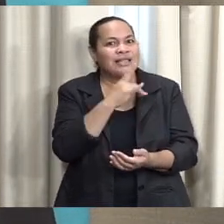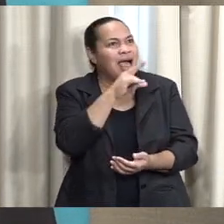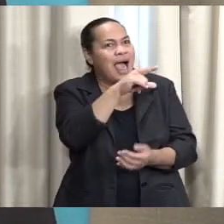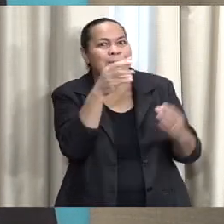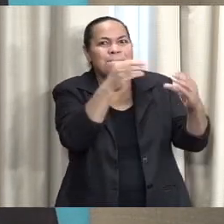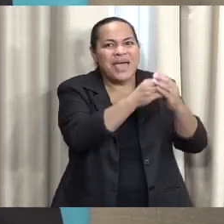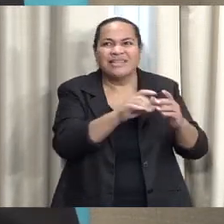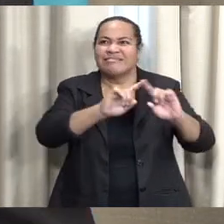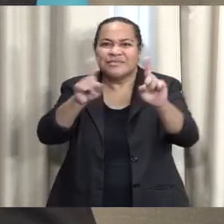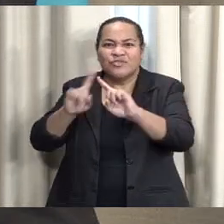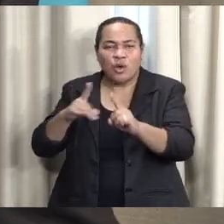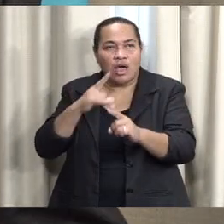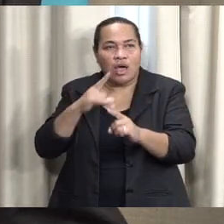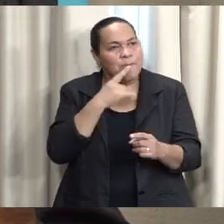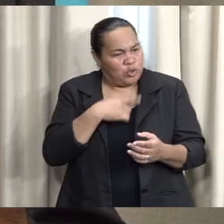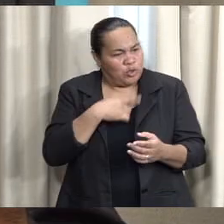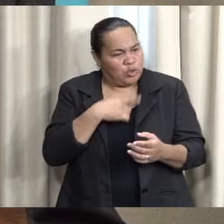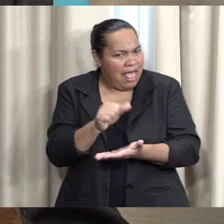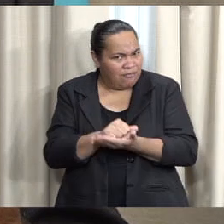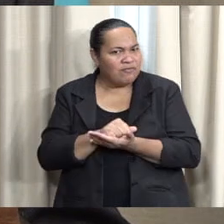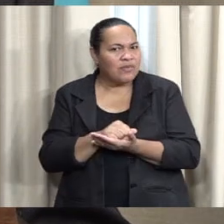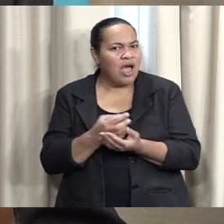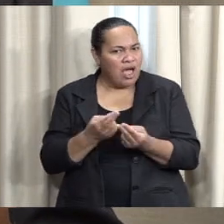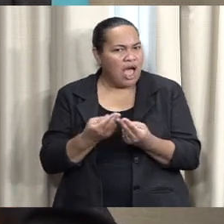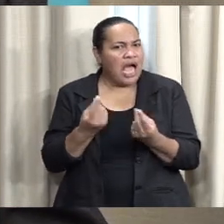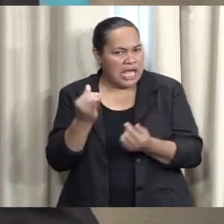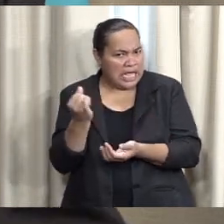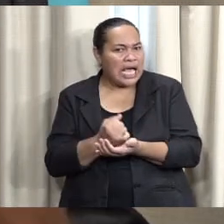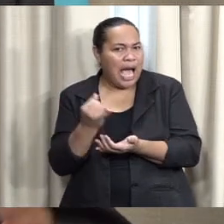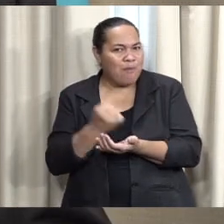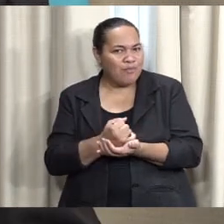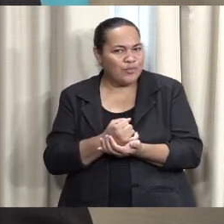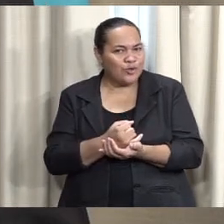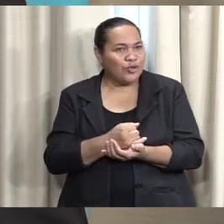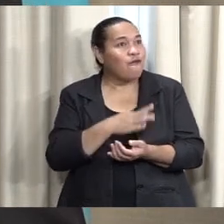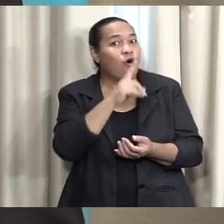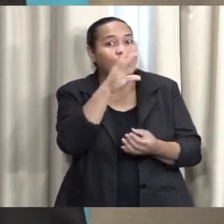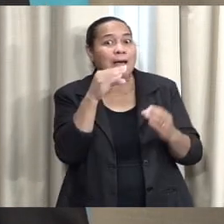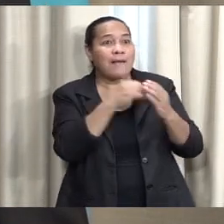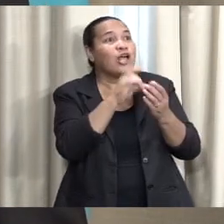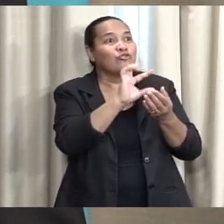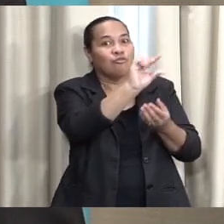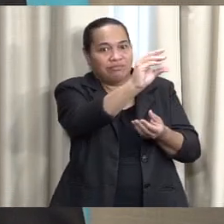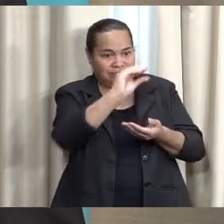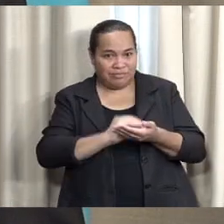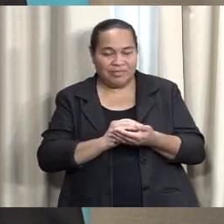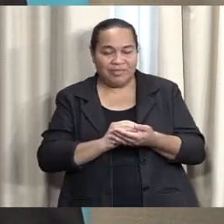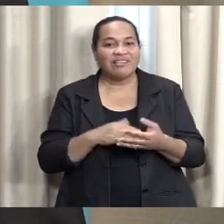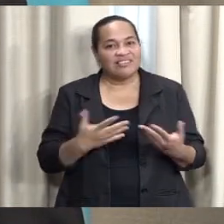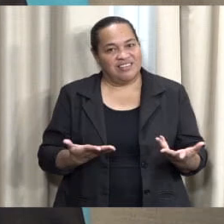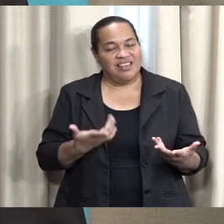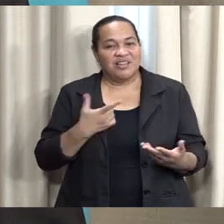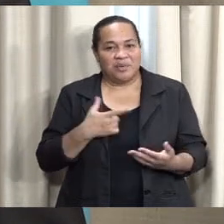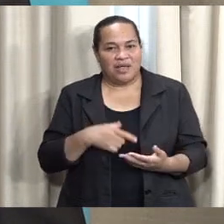they had a secure source of income for the time of the loan. I do not